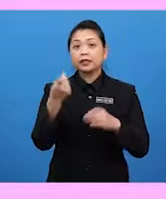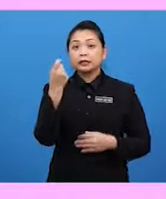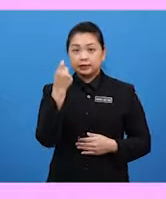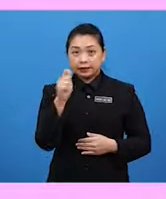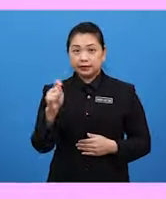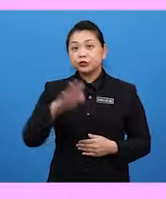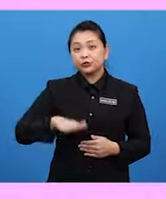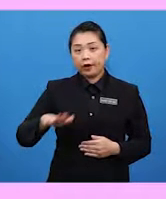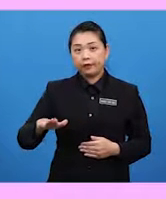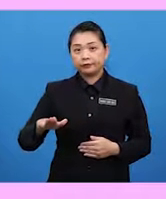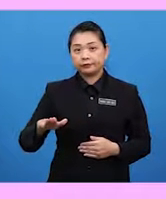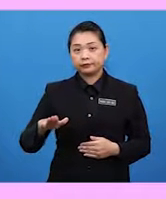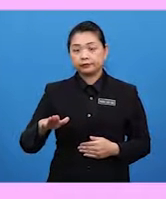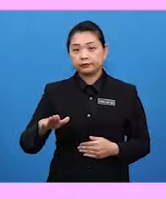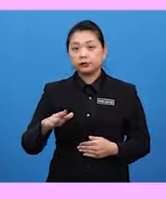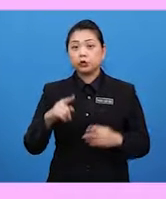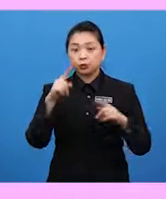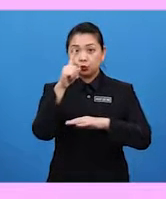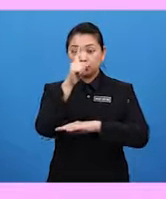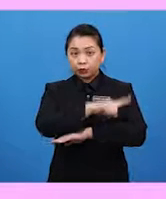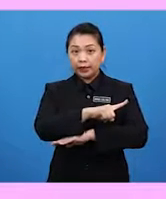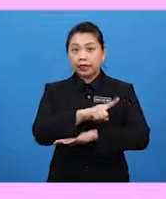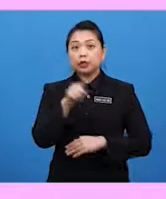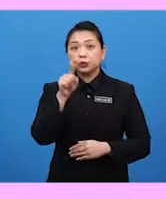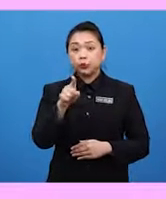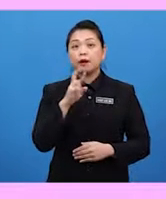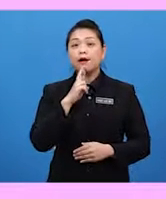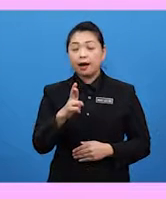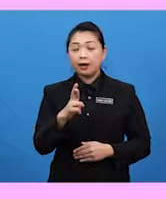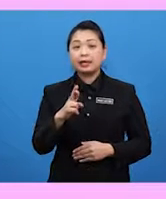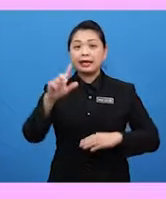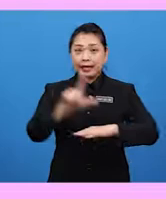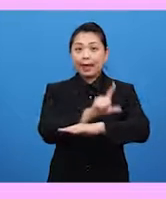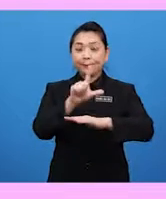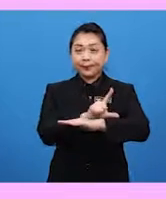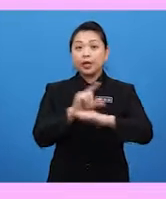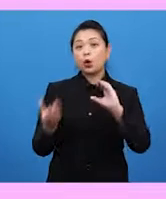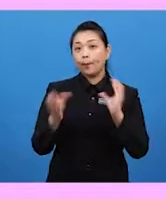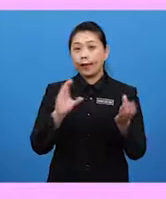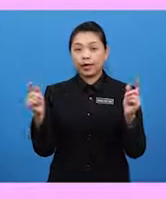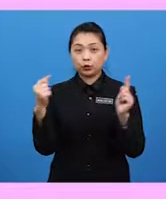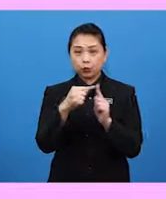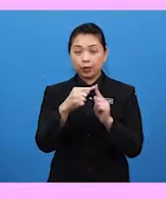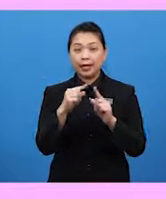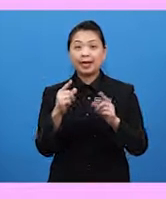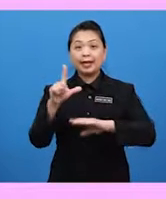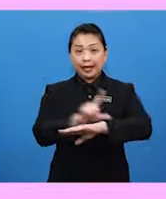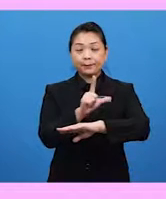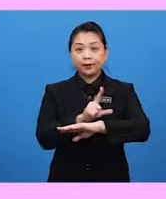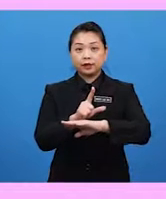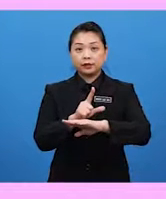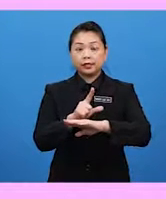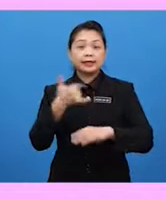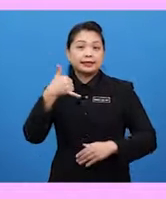shows innocence and obedience when the child is compared to a lamb. And where yesterday a